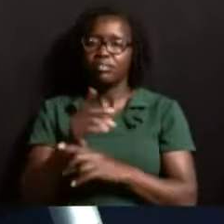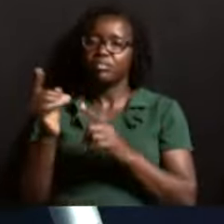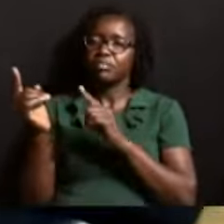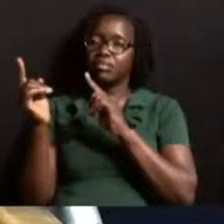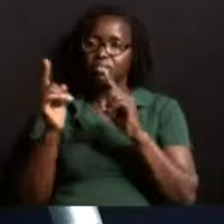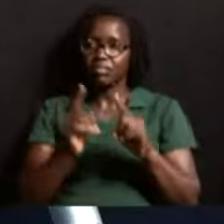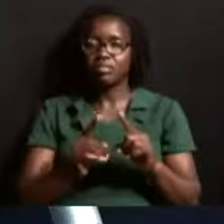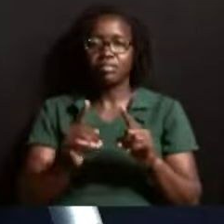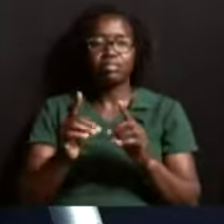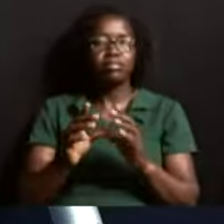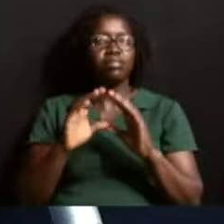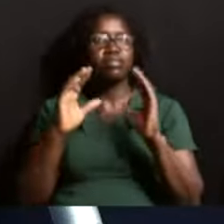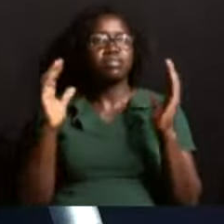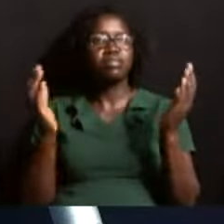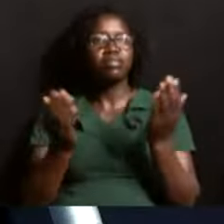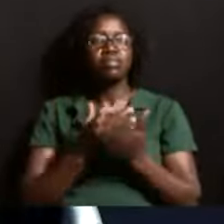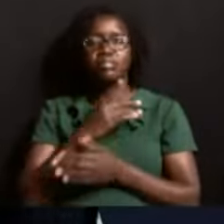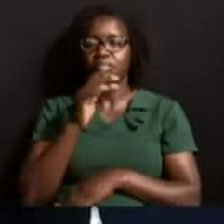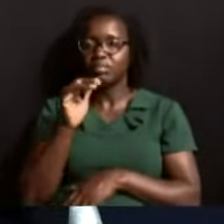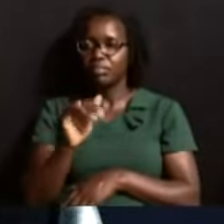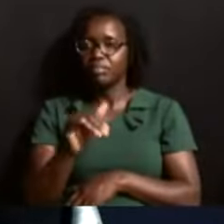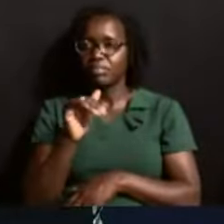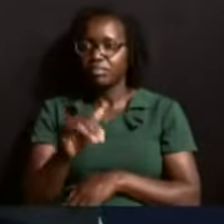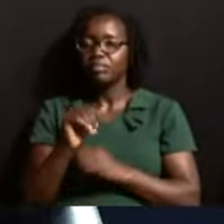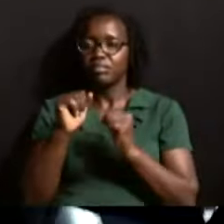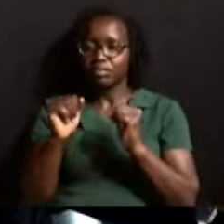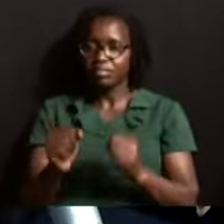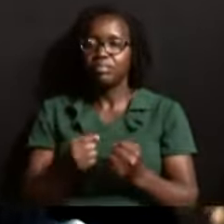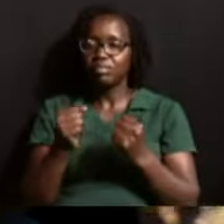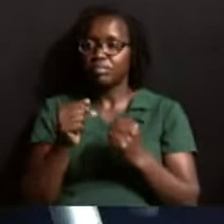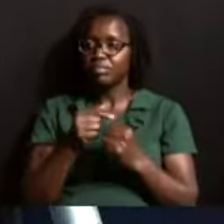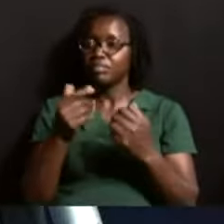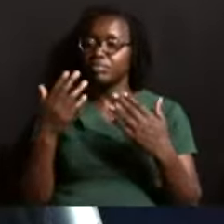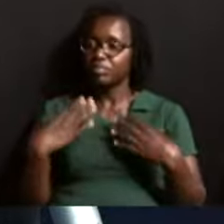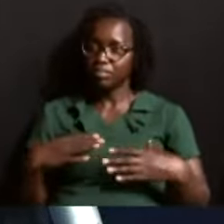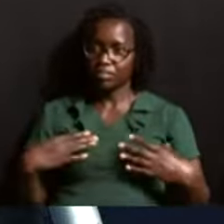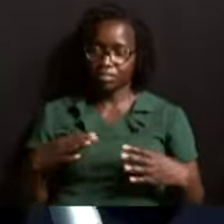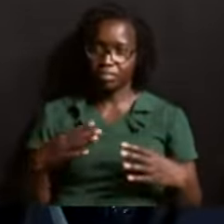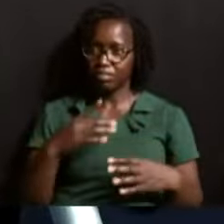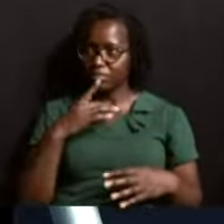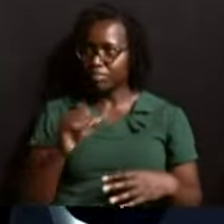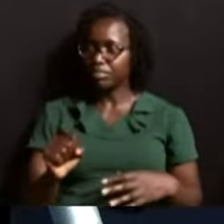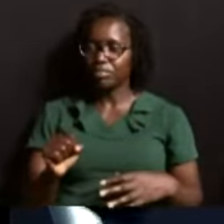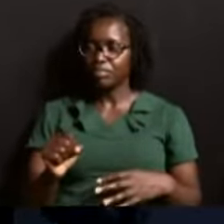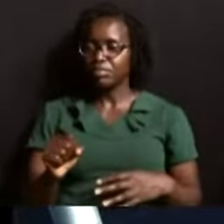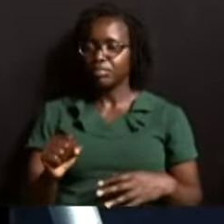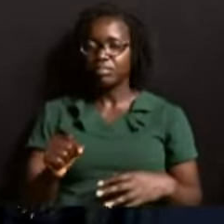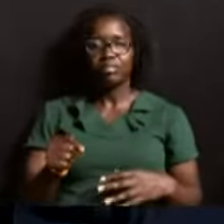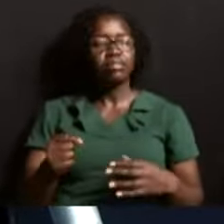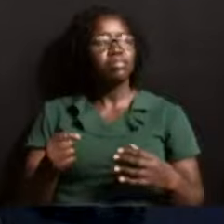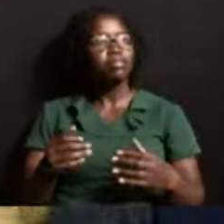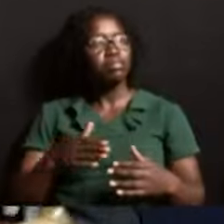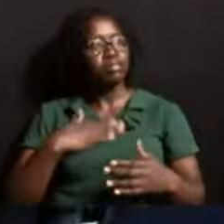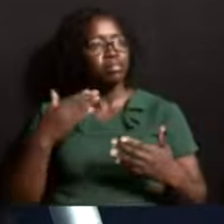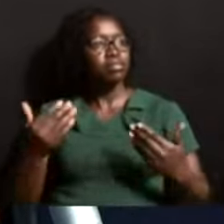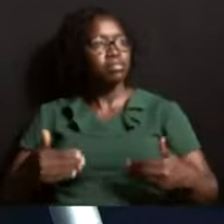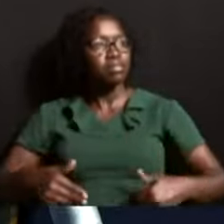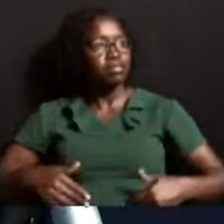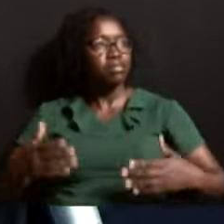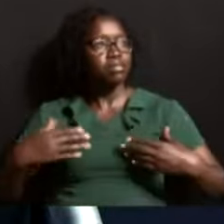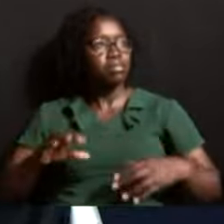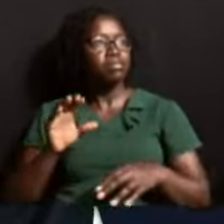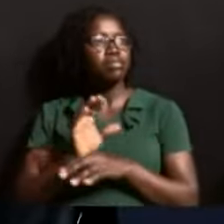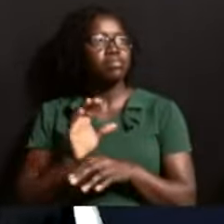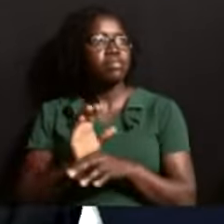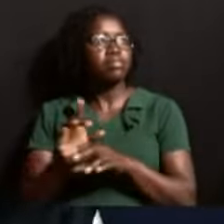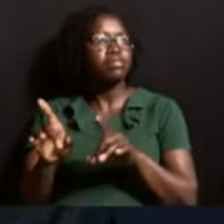this world in order to save humankind. So my young people in this church, as well